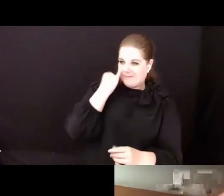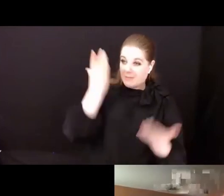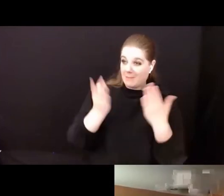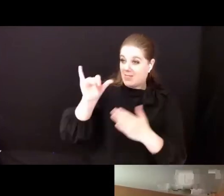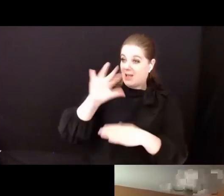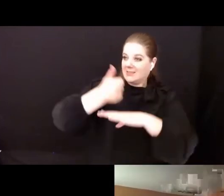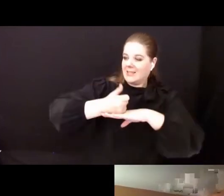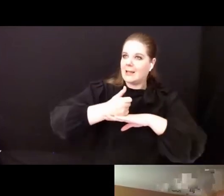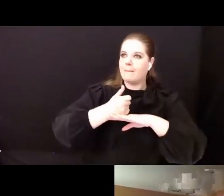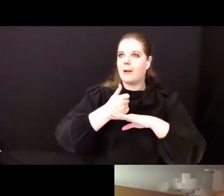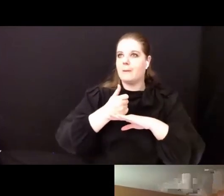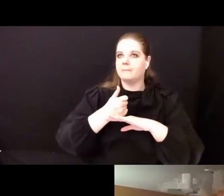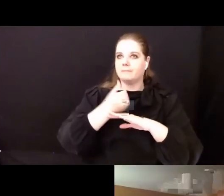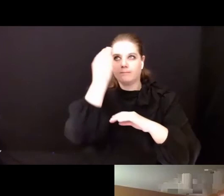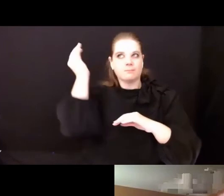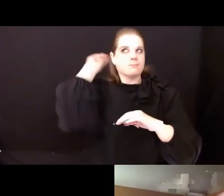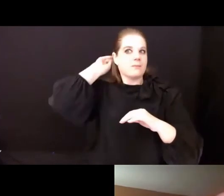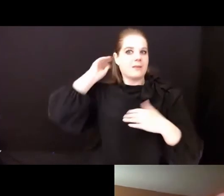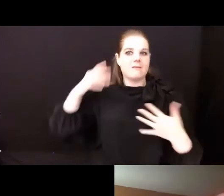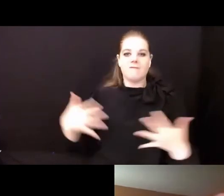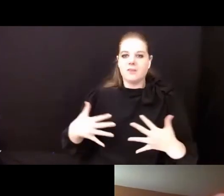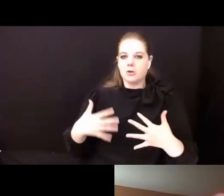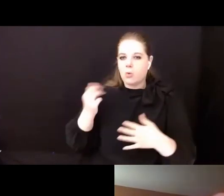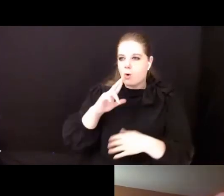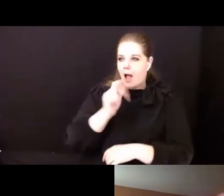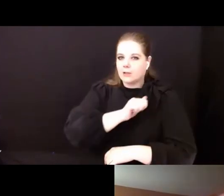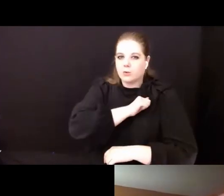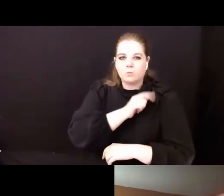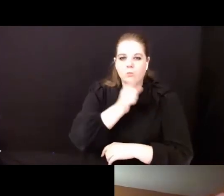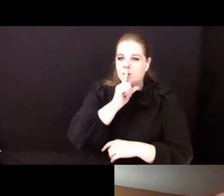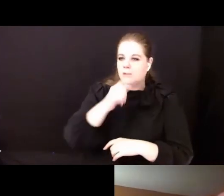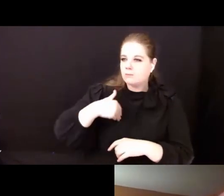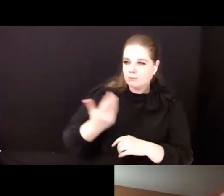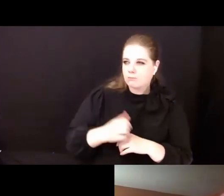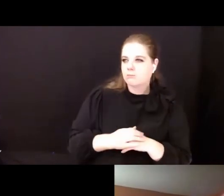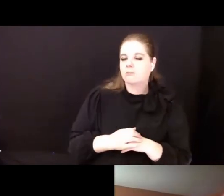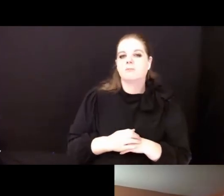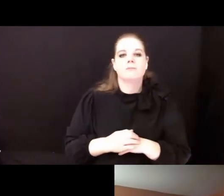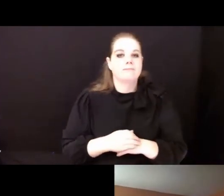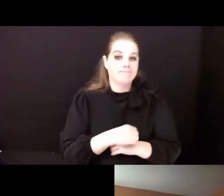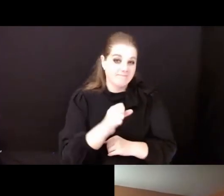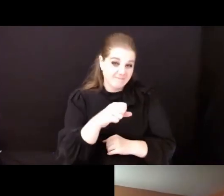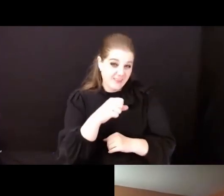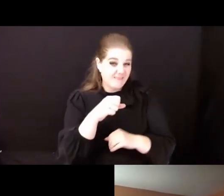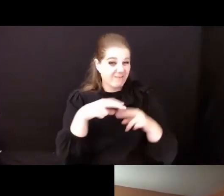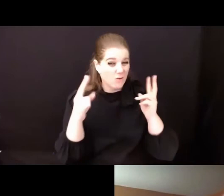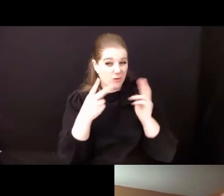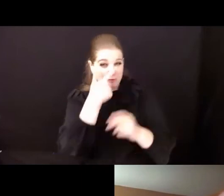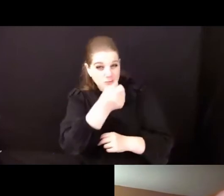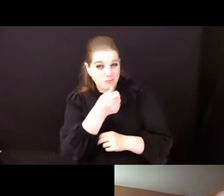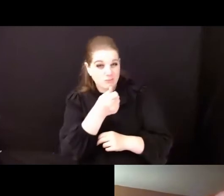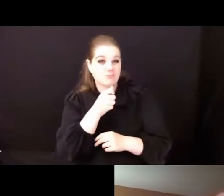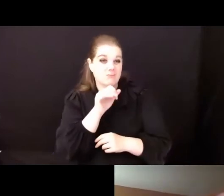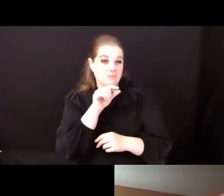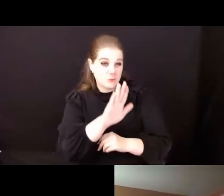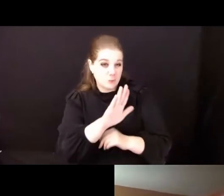fear and starts that attitude really early. That's very interesting you say that, because when I